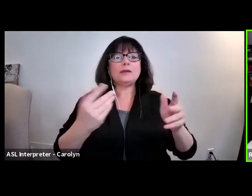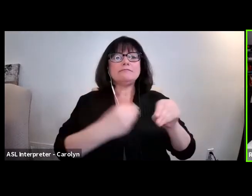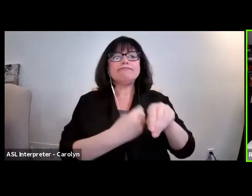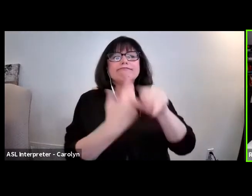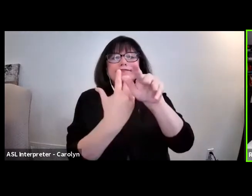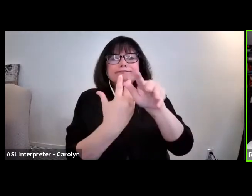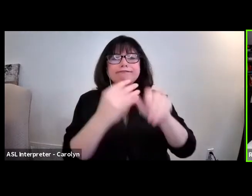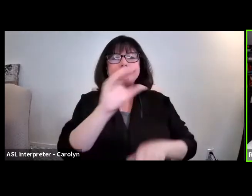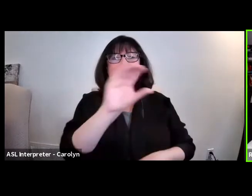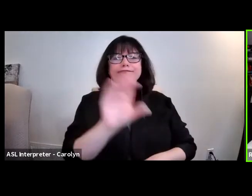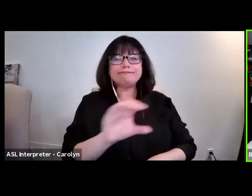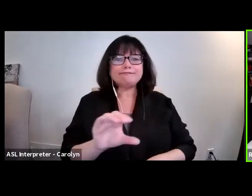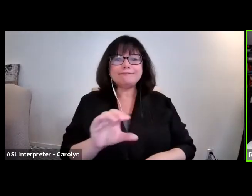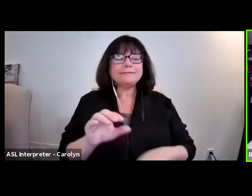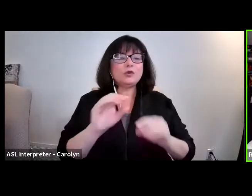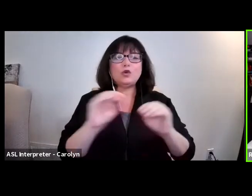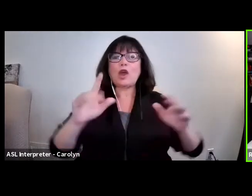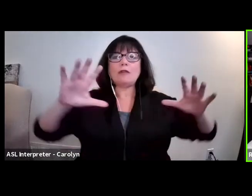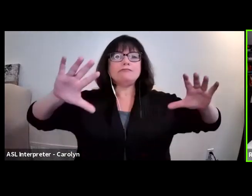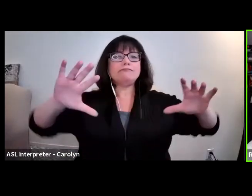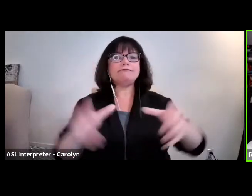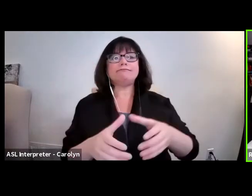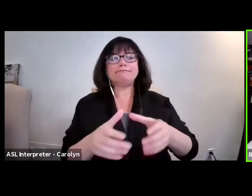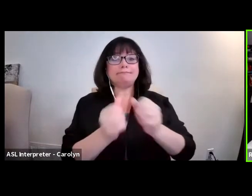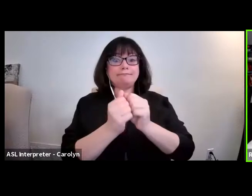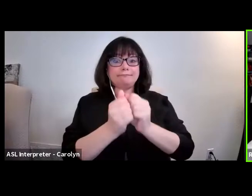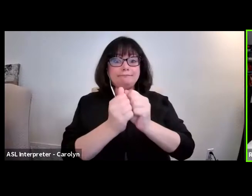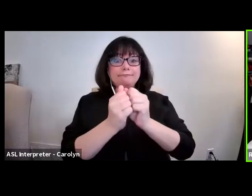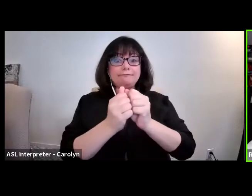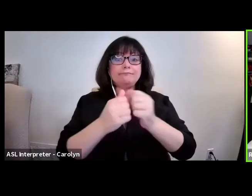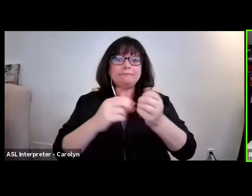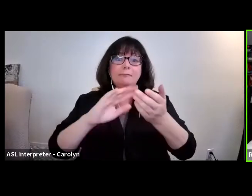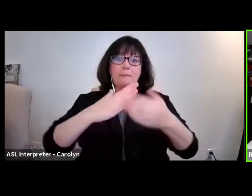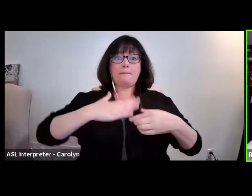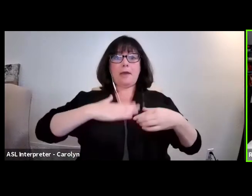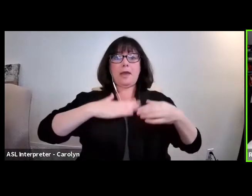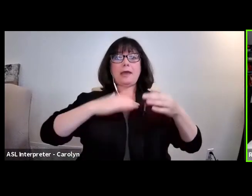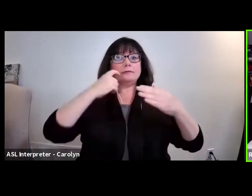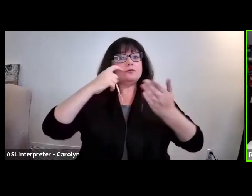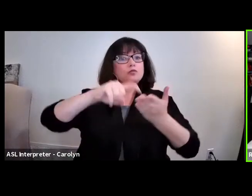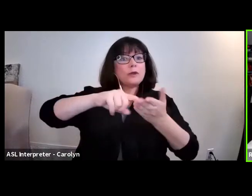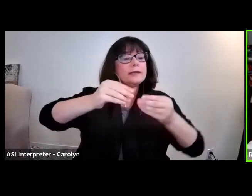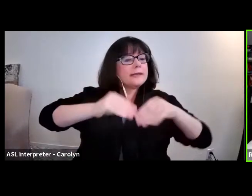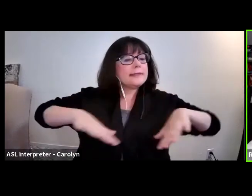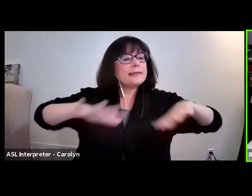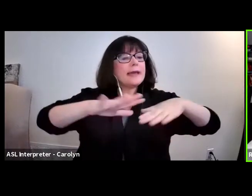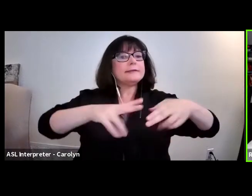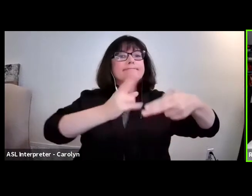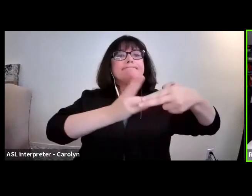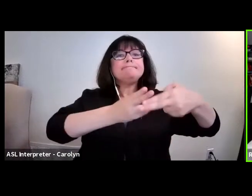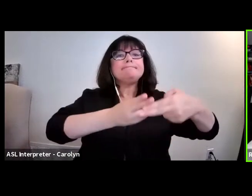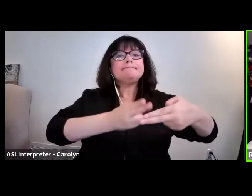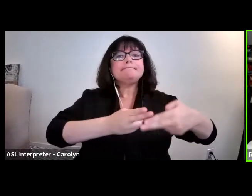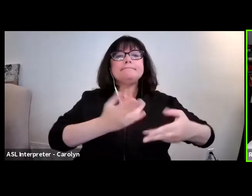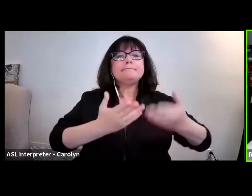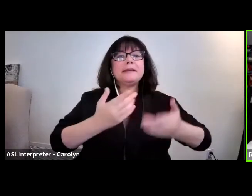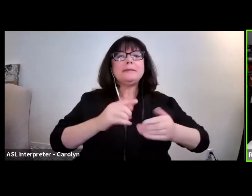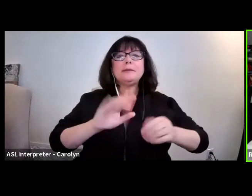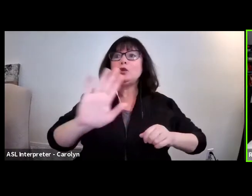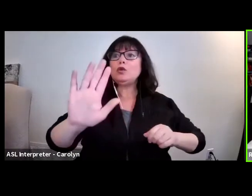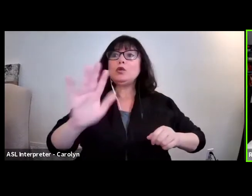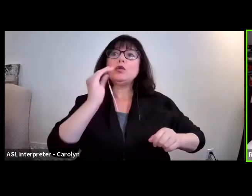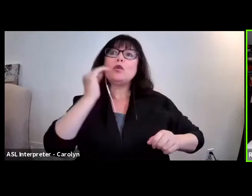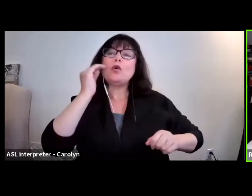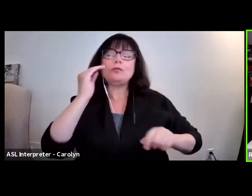same space, that the land acknowledgement may not be the same for the territory that you're currently on.